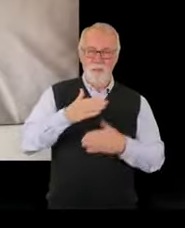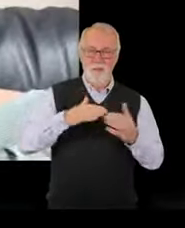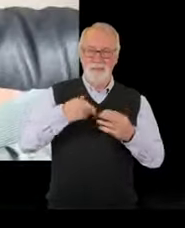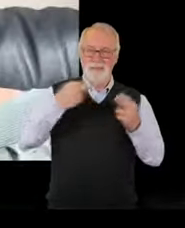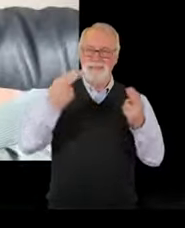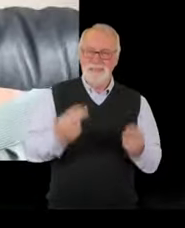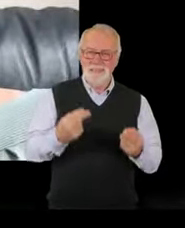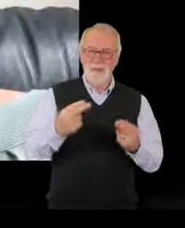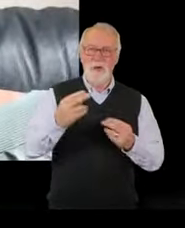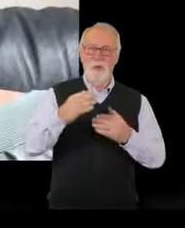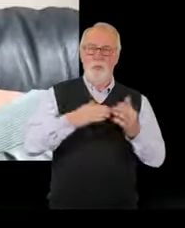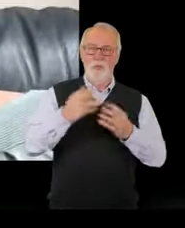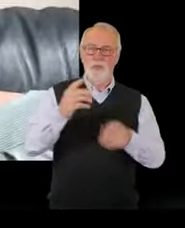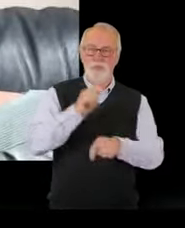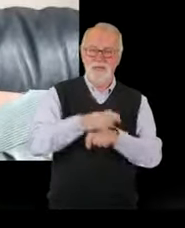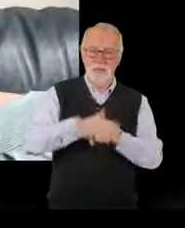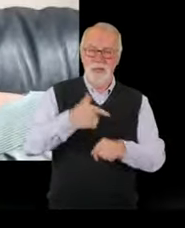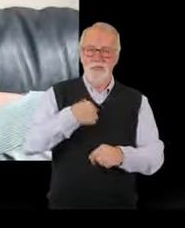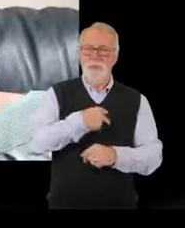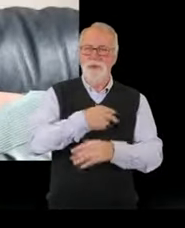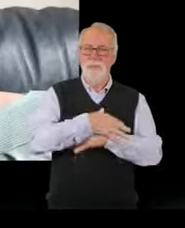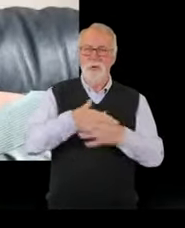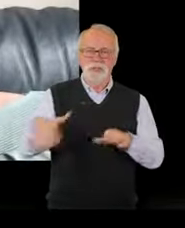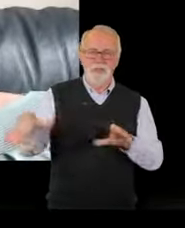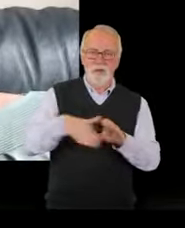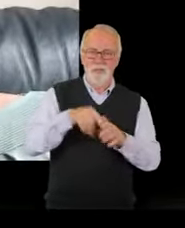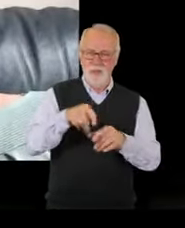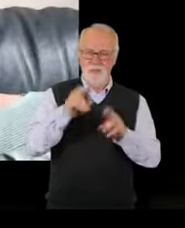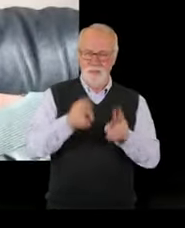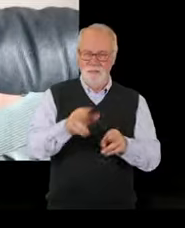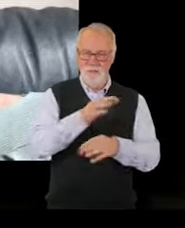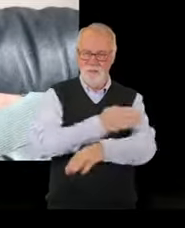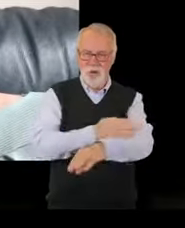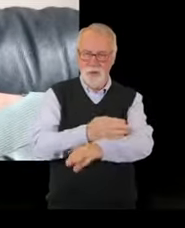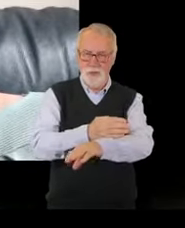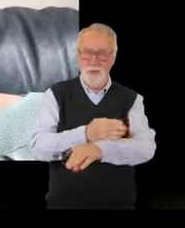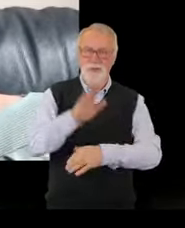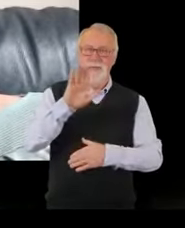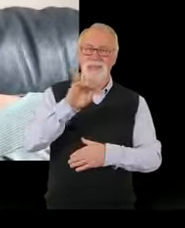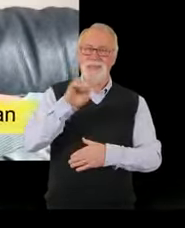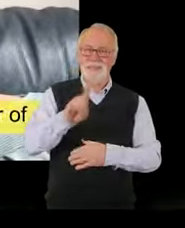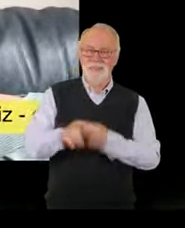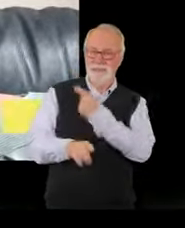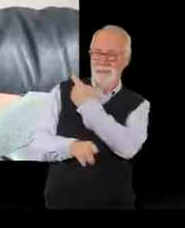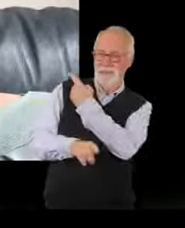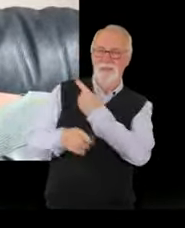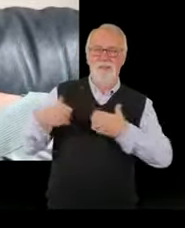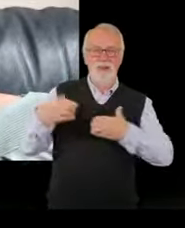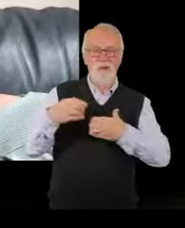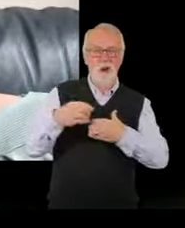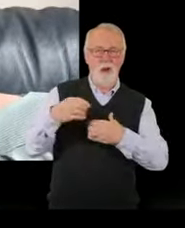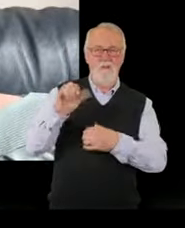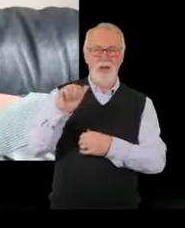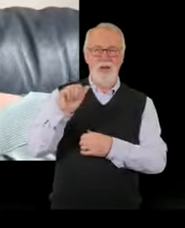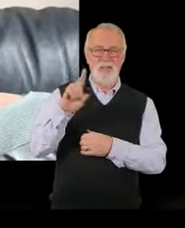start. It was actually quite a relief whenever we were referred to the team and at that stage we were both really quite